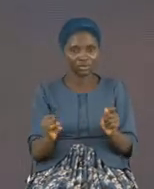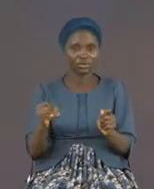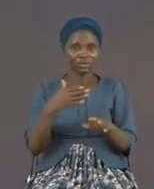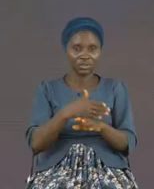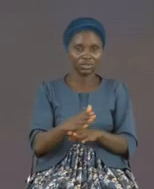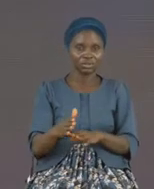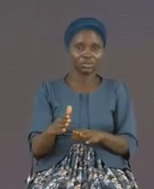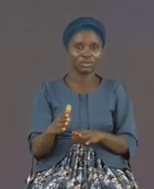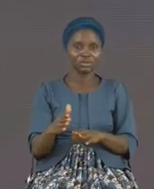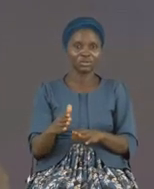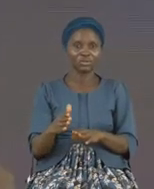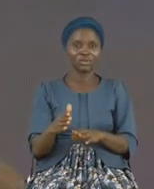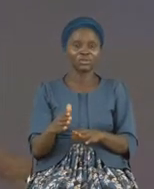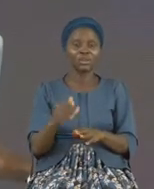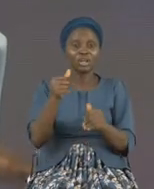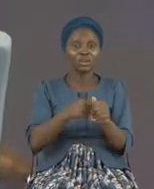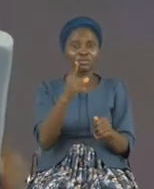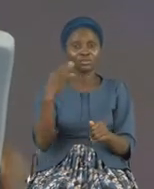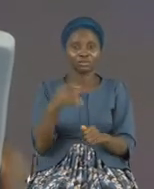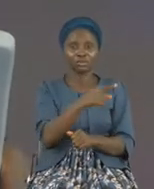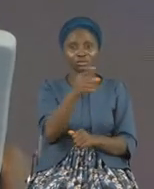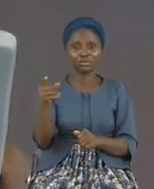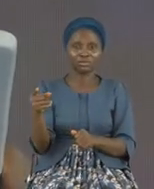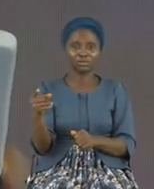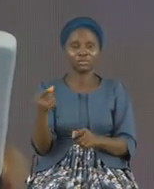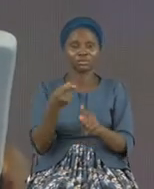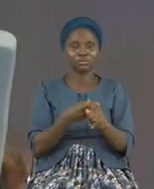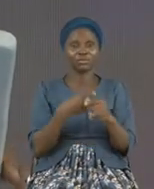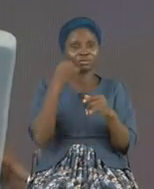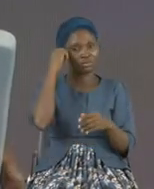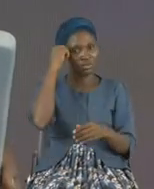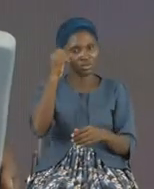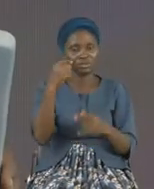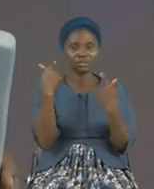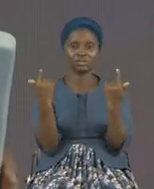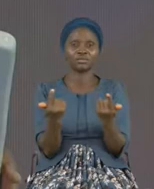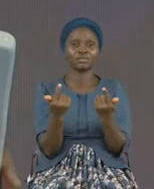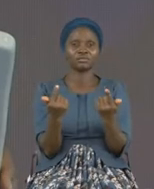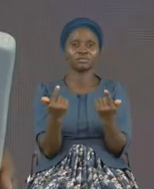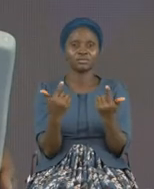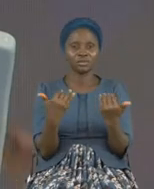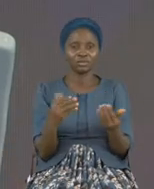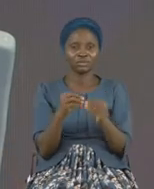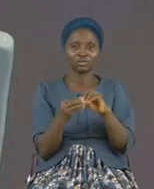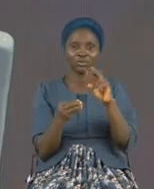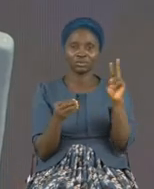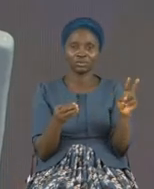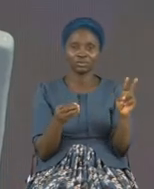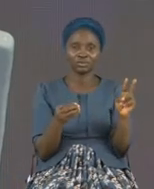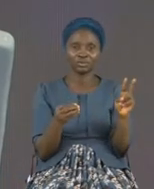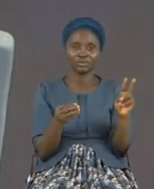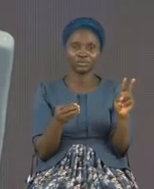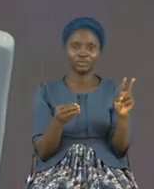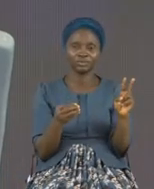you from his iniquities. Let's come to number two here. Number two,